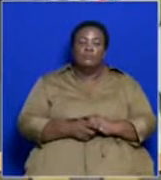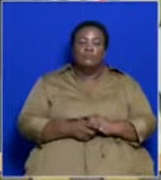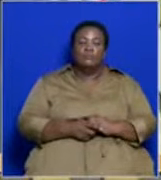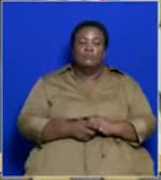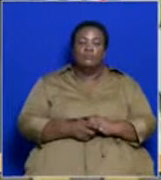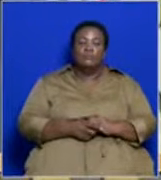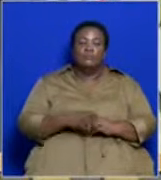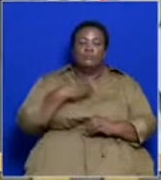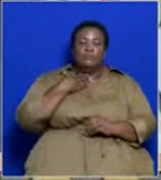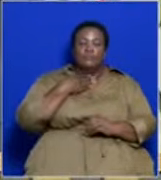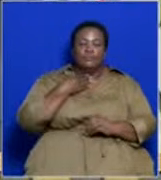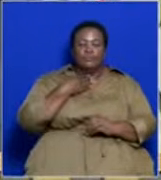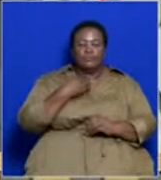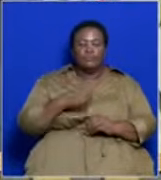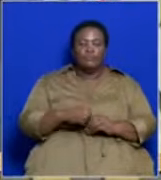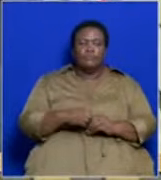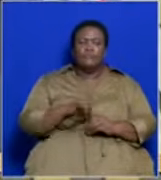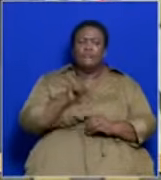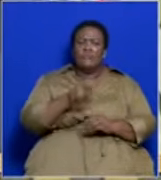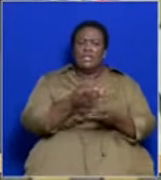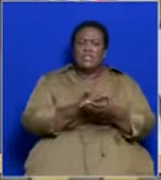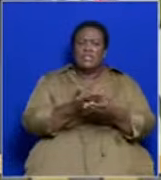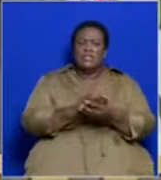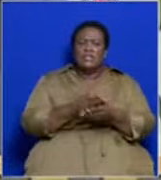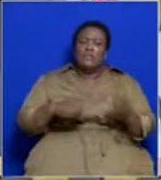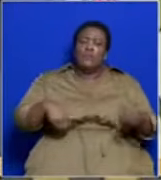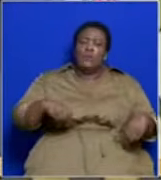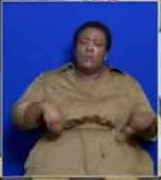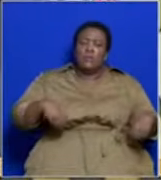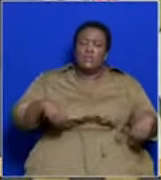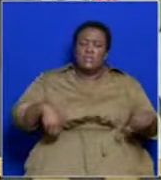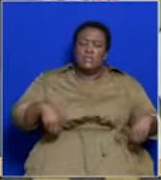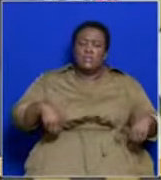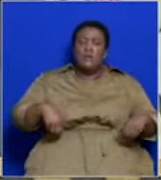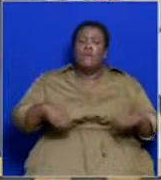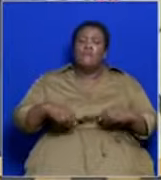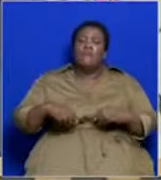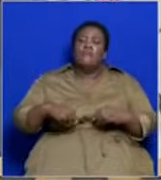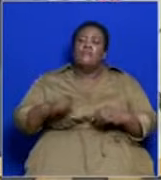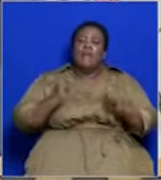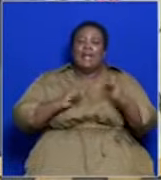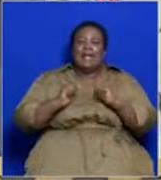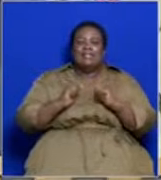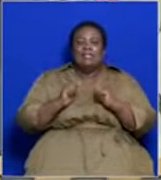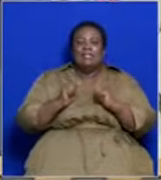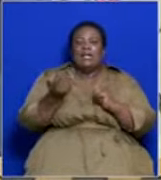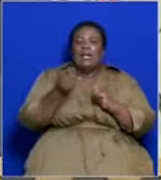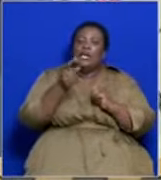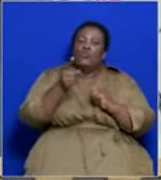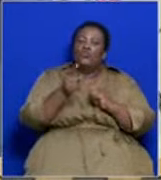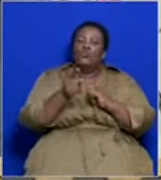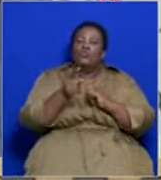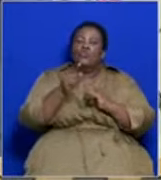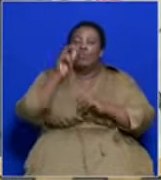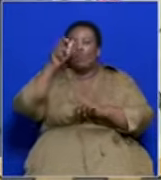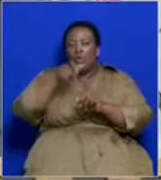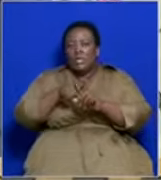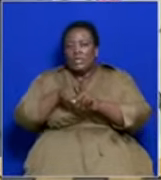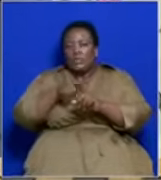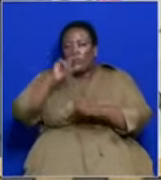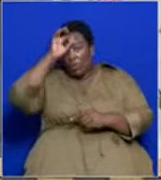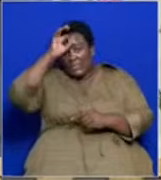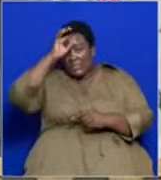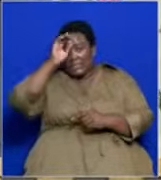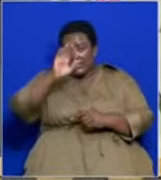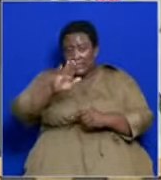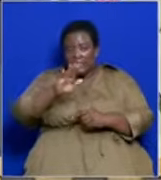This is a case of corruption and impersonating of a police officer and involves the theft of precious stone from